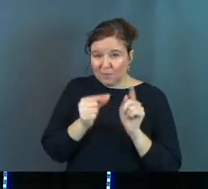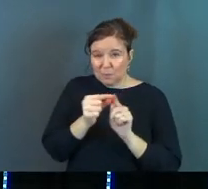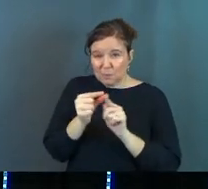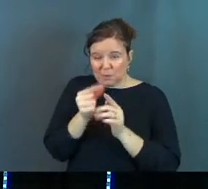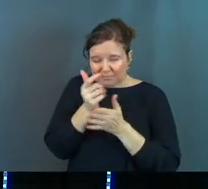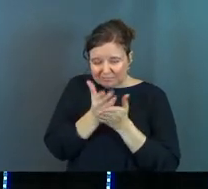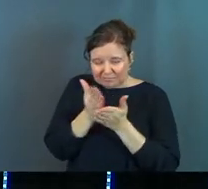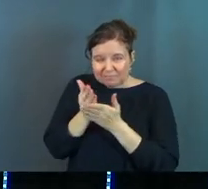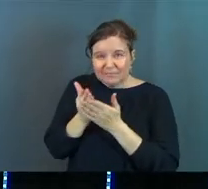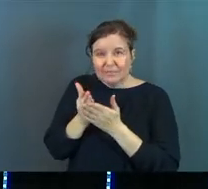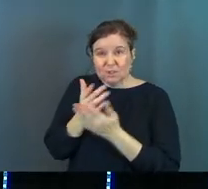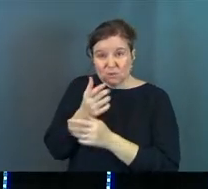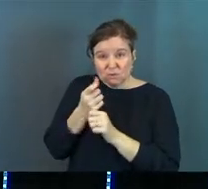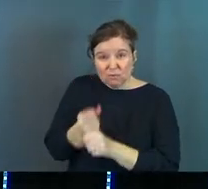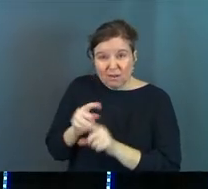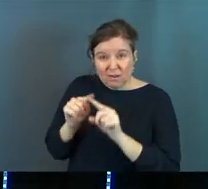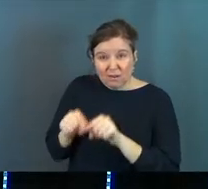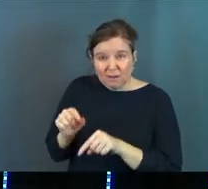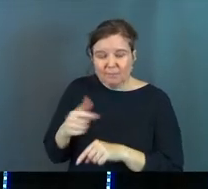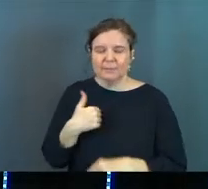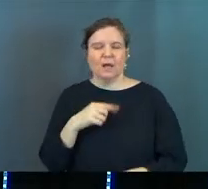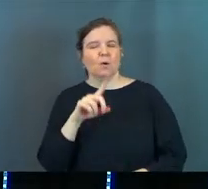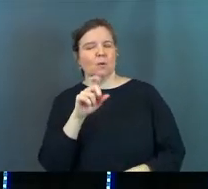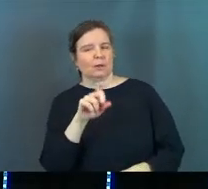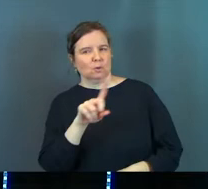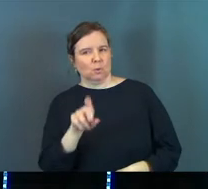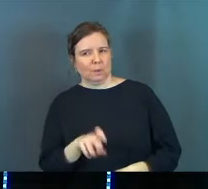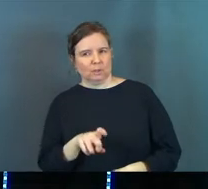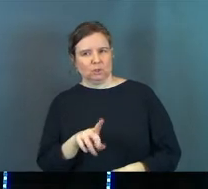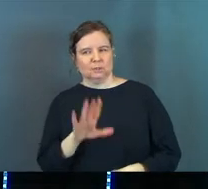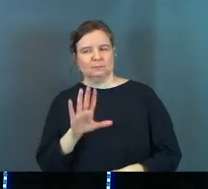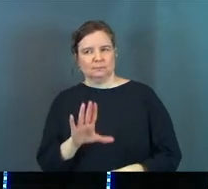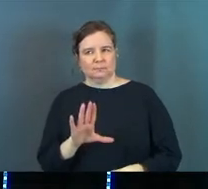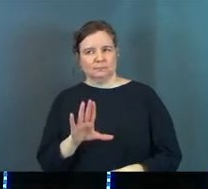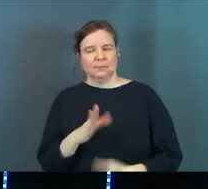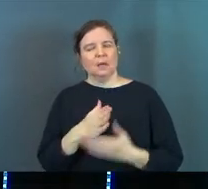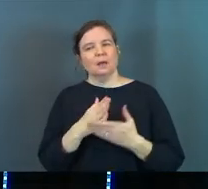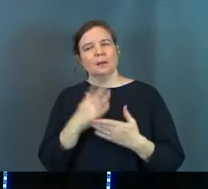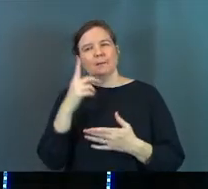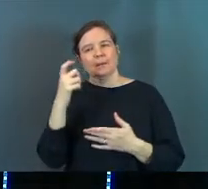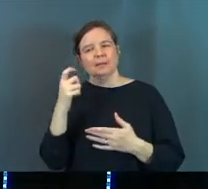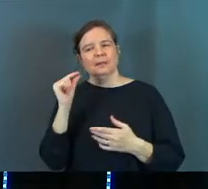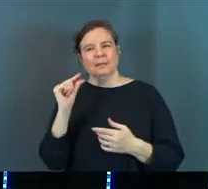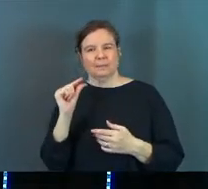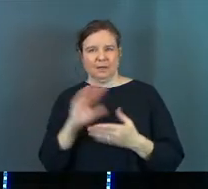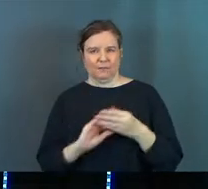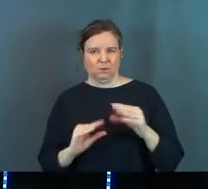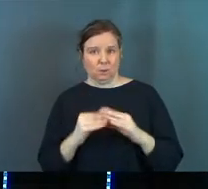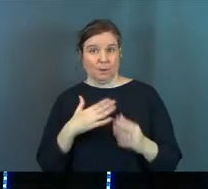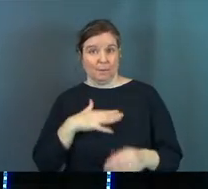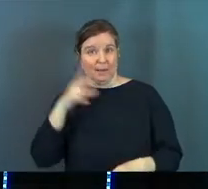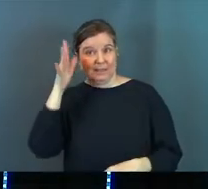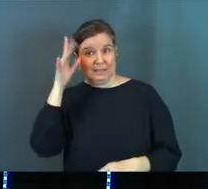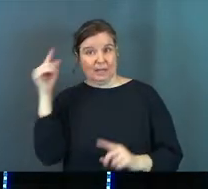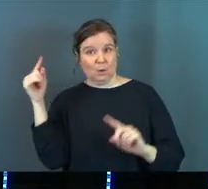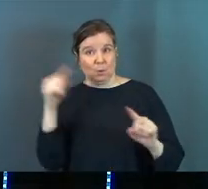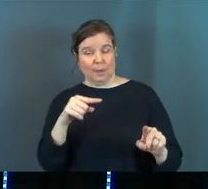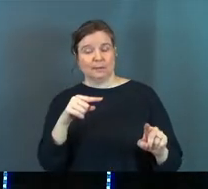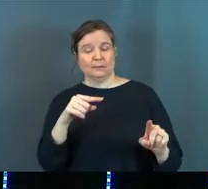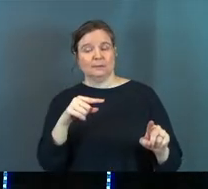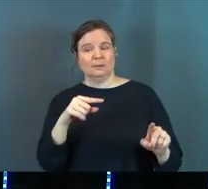single part of the scripture that it's trustworthy? Now, I ask this question partly because a little bit of a story. My dad went,